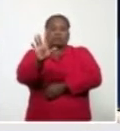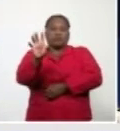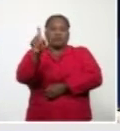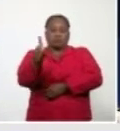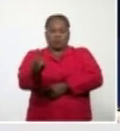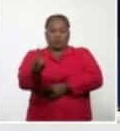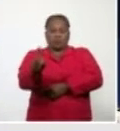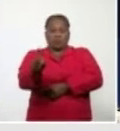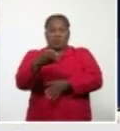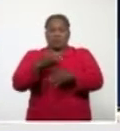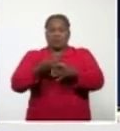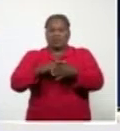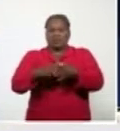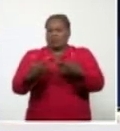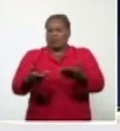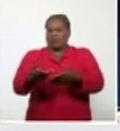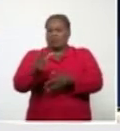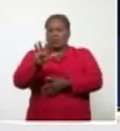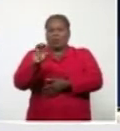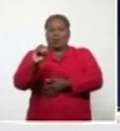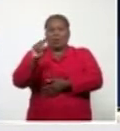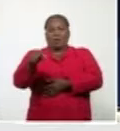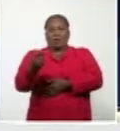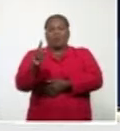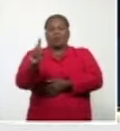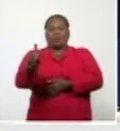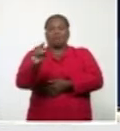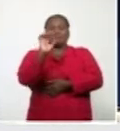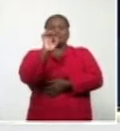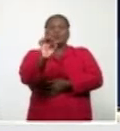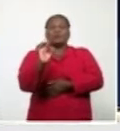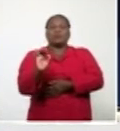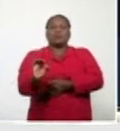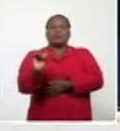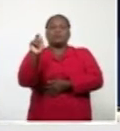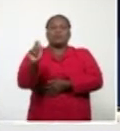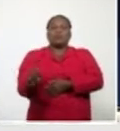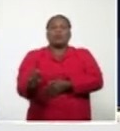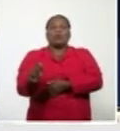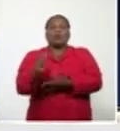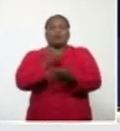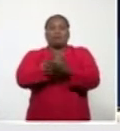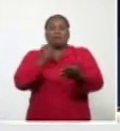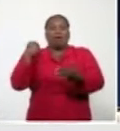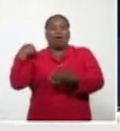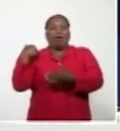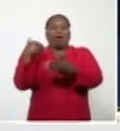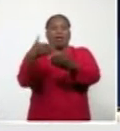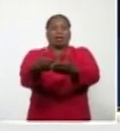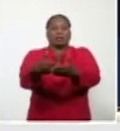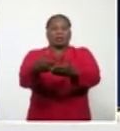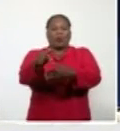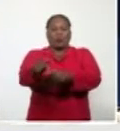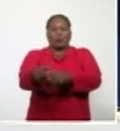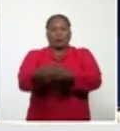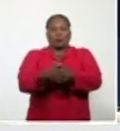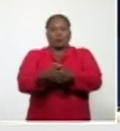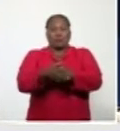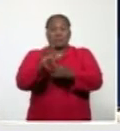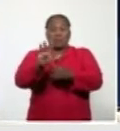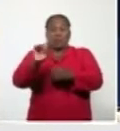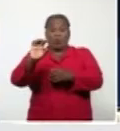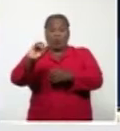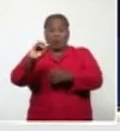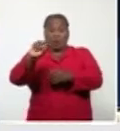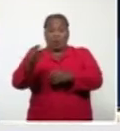65.1% of the cases diagnosed yesterday, 8 cases are totally asymptomatic, including